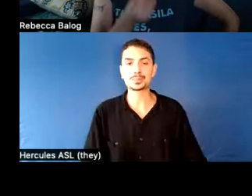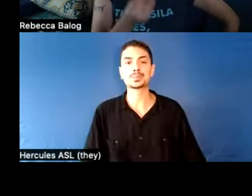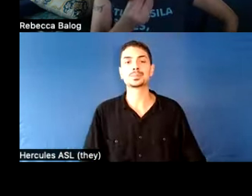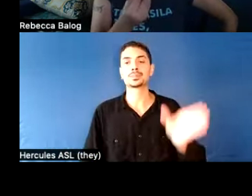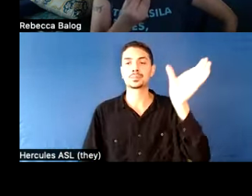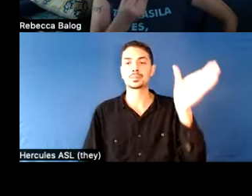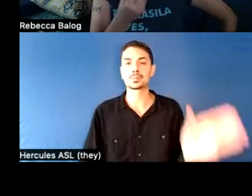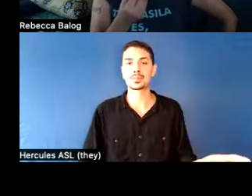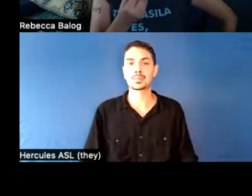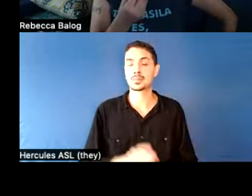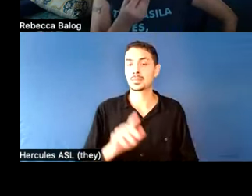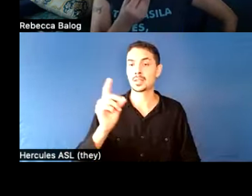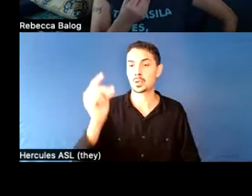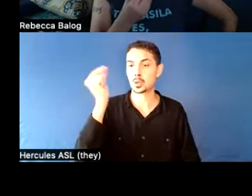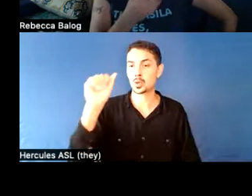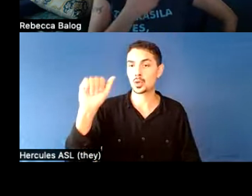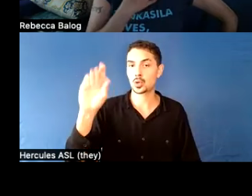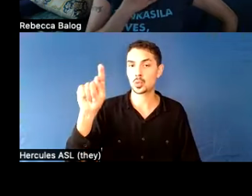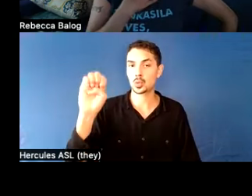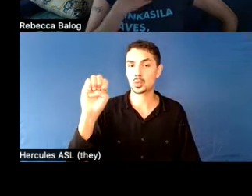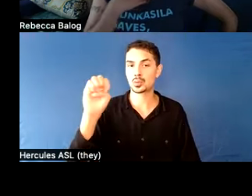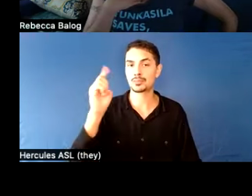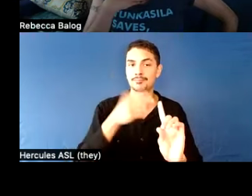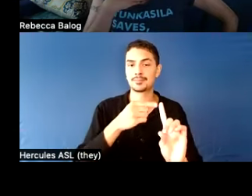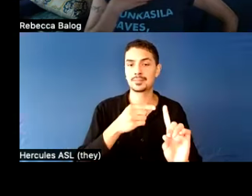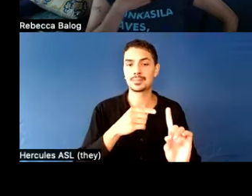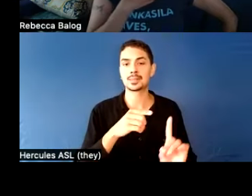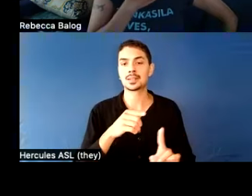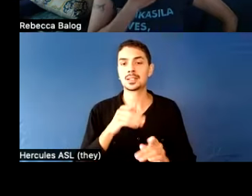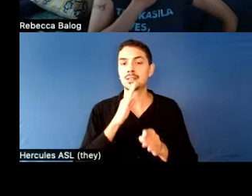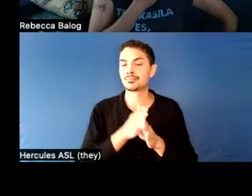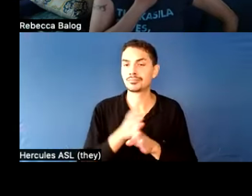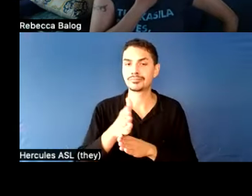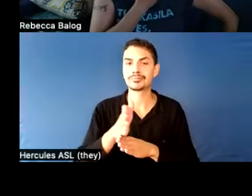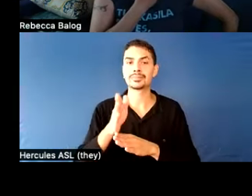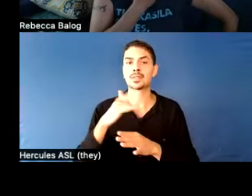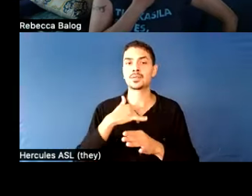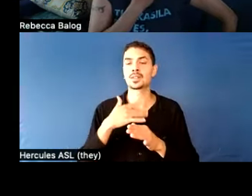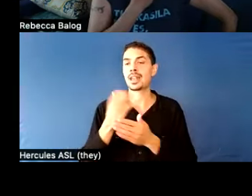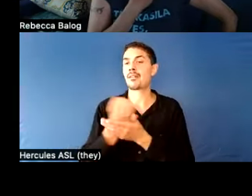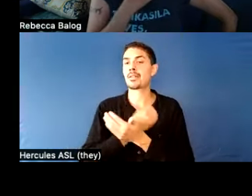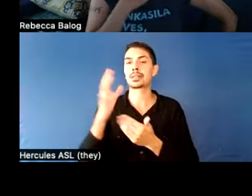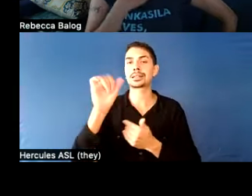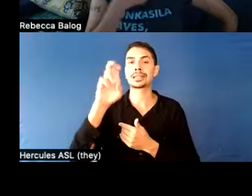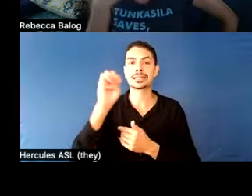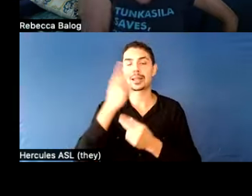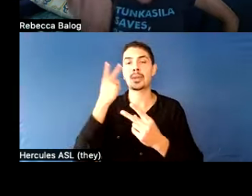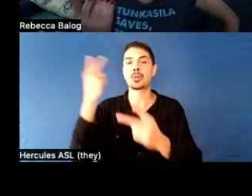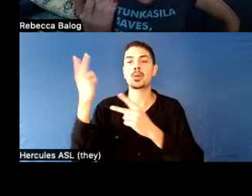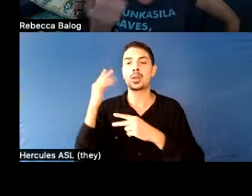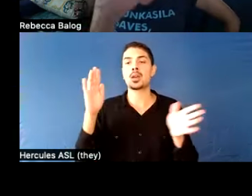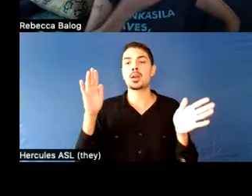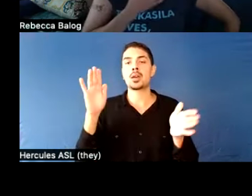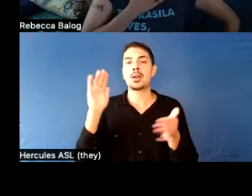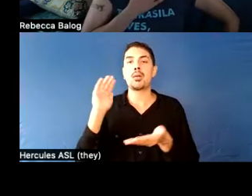really honed in specific hardcore stuff, dulled sensory effect and memory functions.